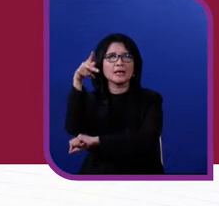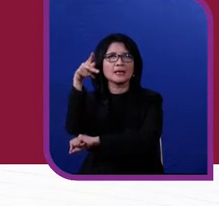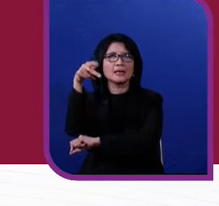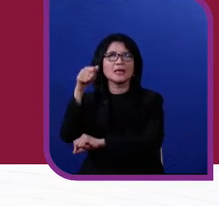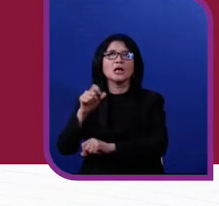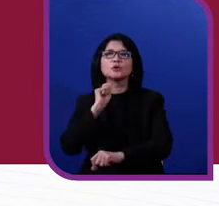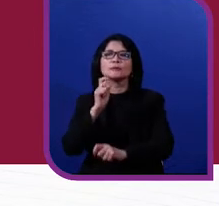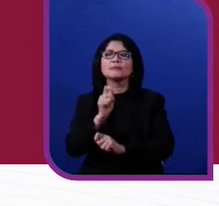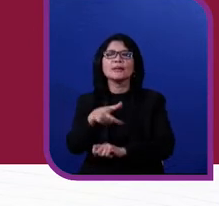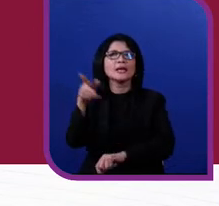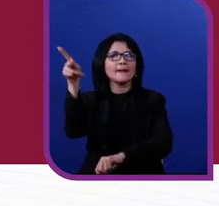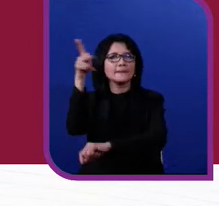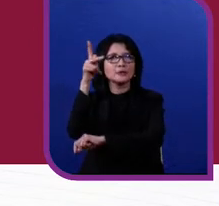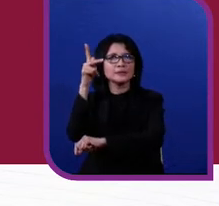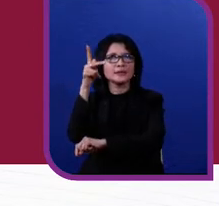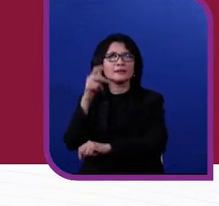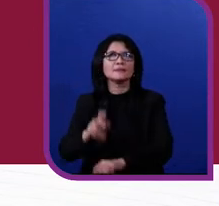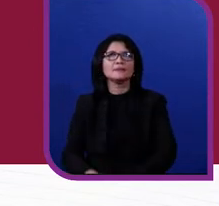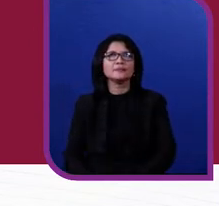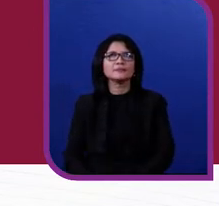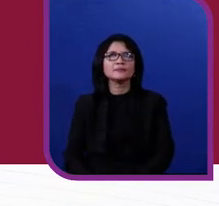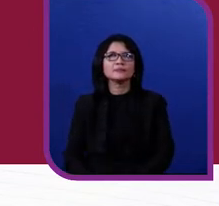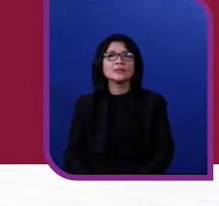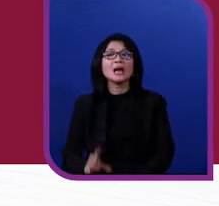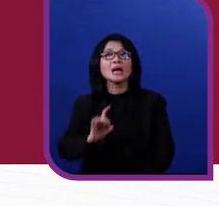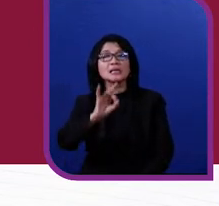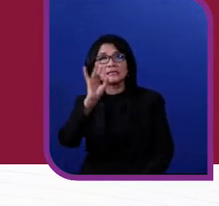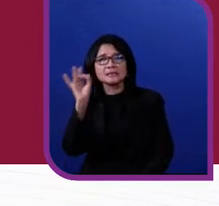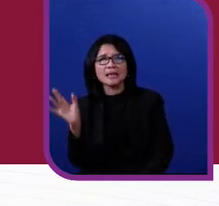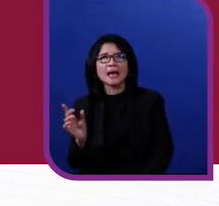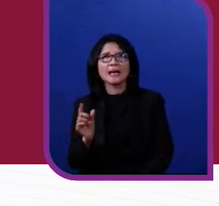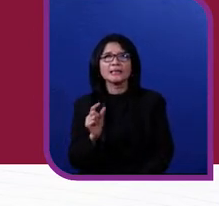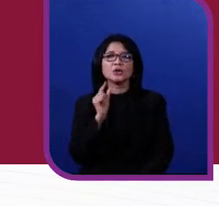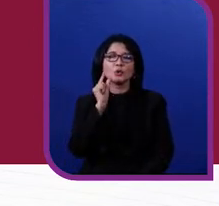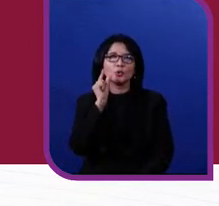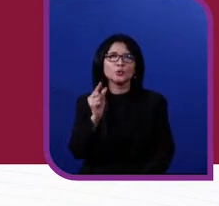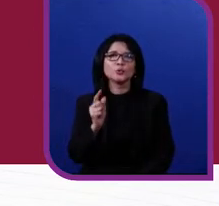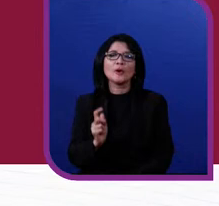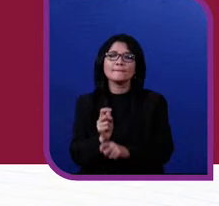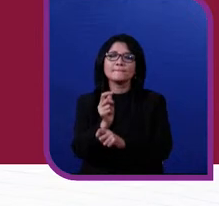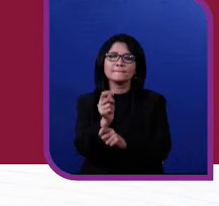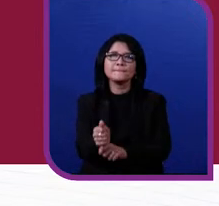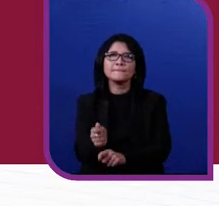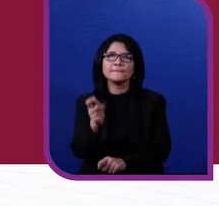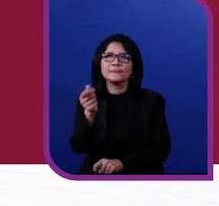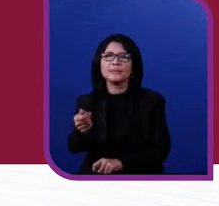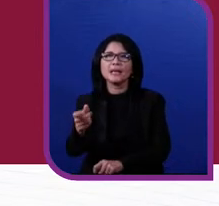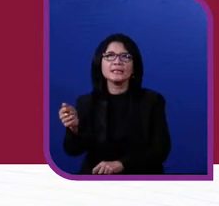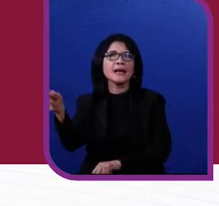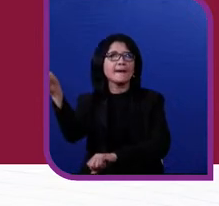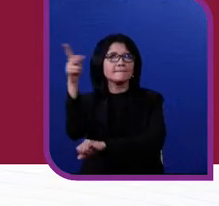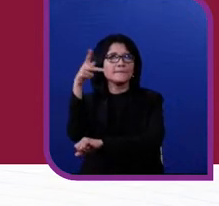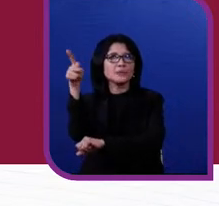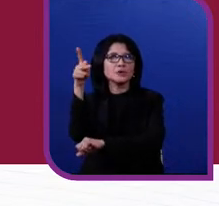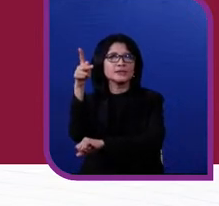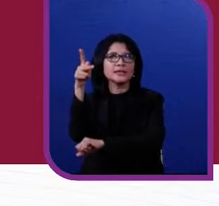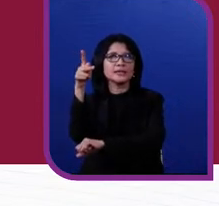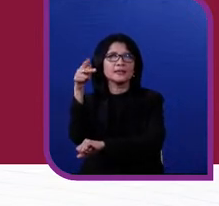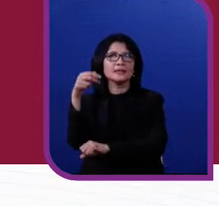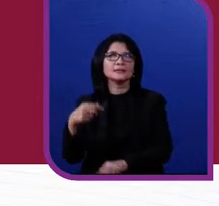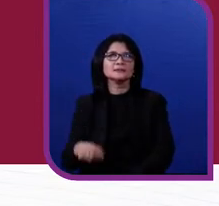a-note only to Finance about defisit of budget about asuko also a Finance